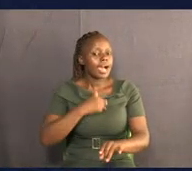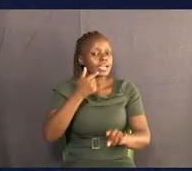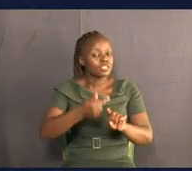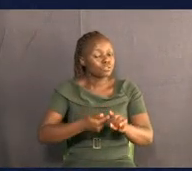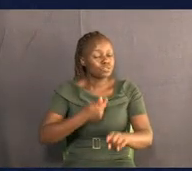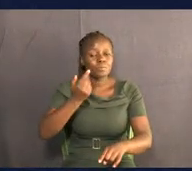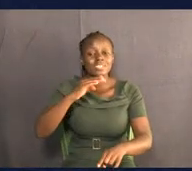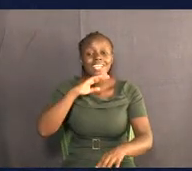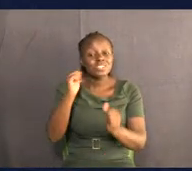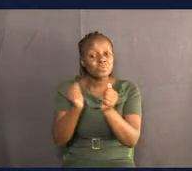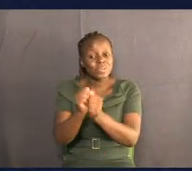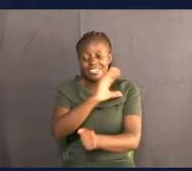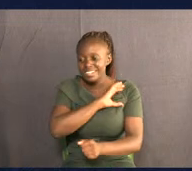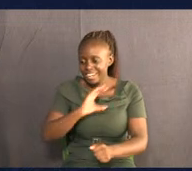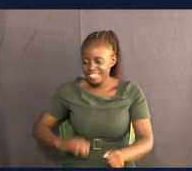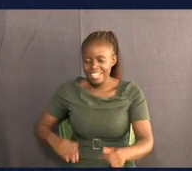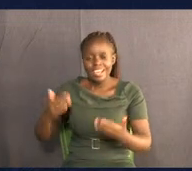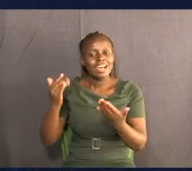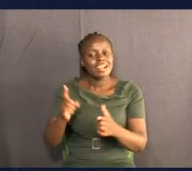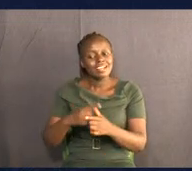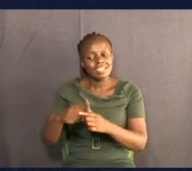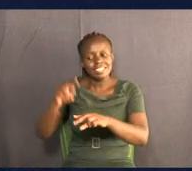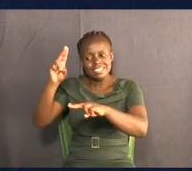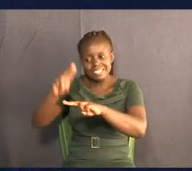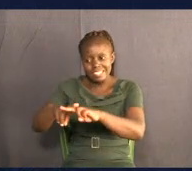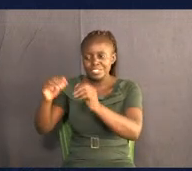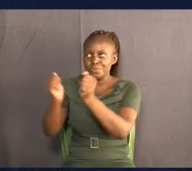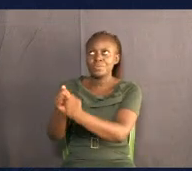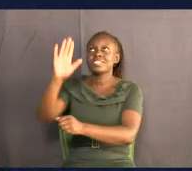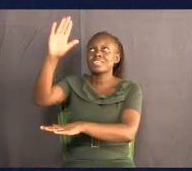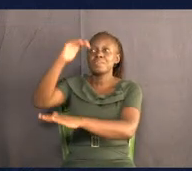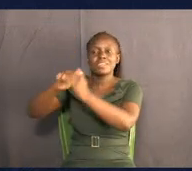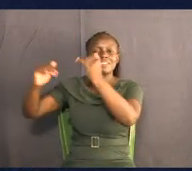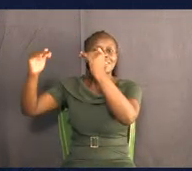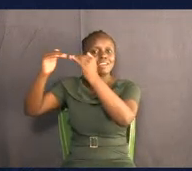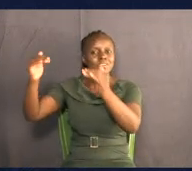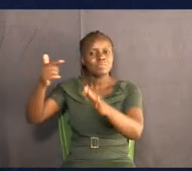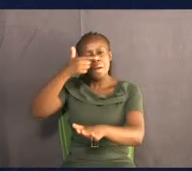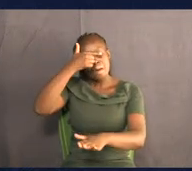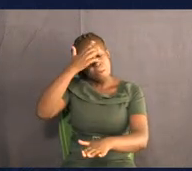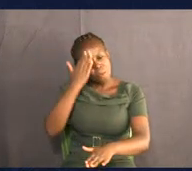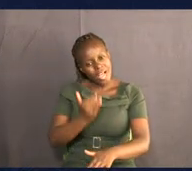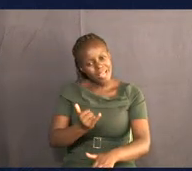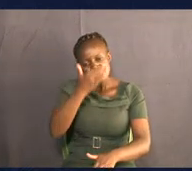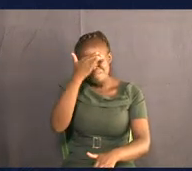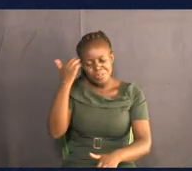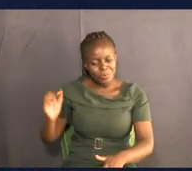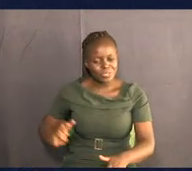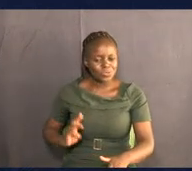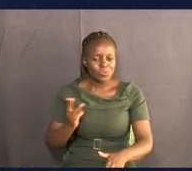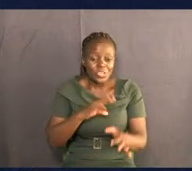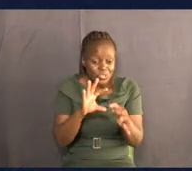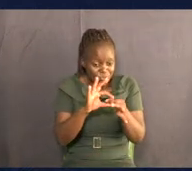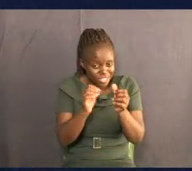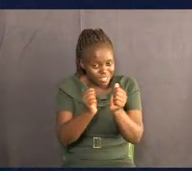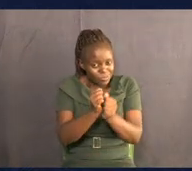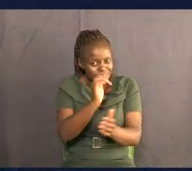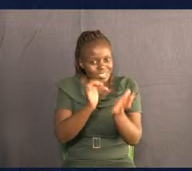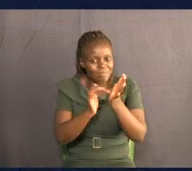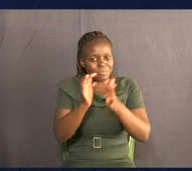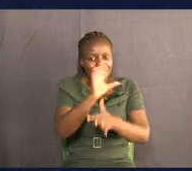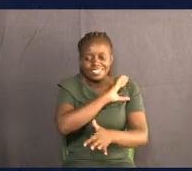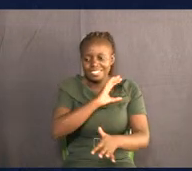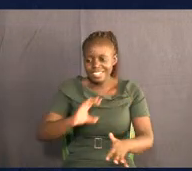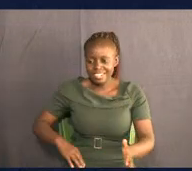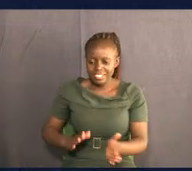us with him in the heavenly realms because we are united with Jesus Christ. Picture this. We are standing in front